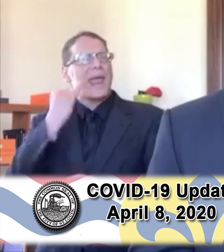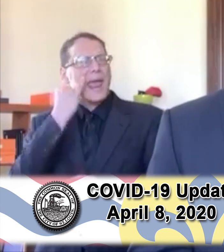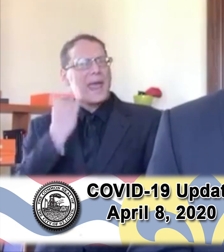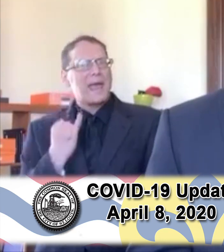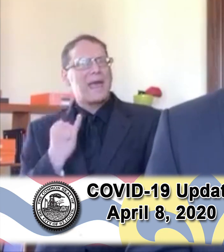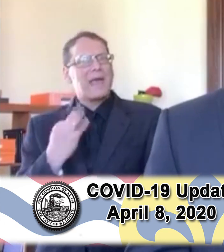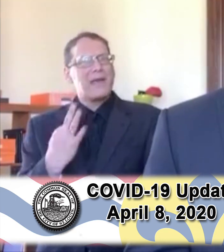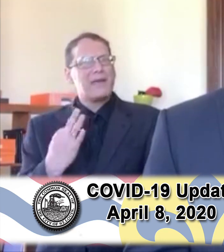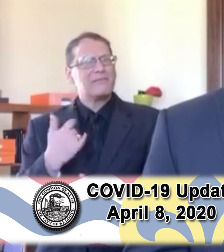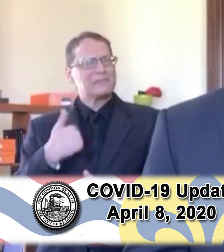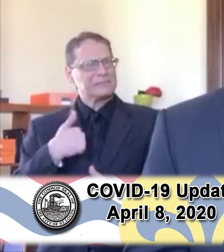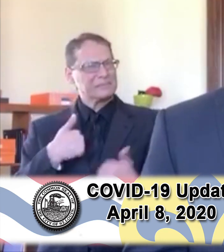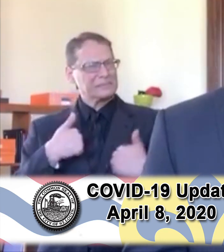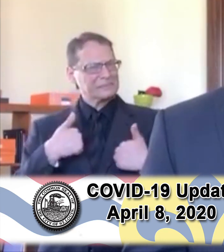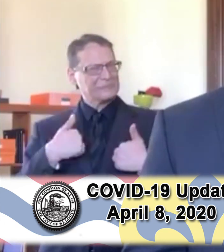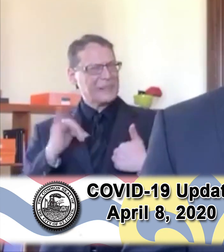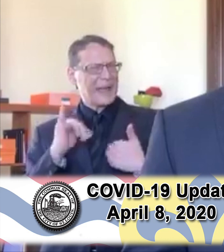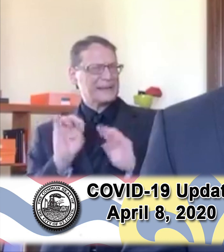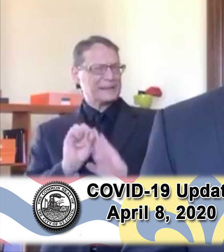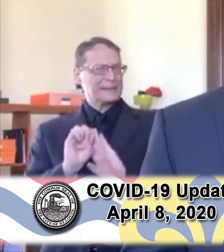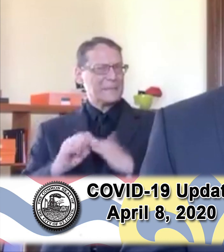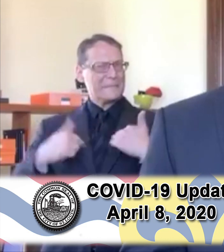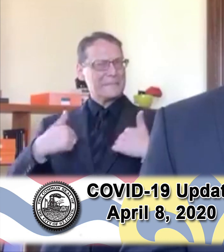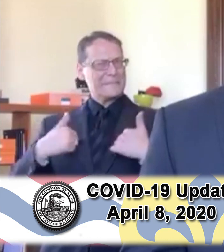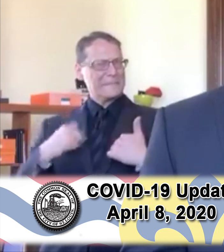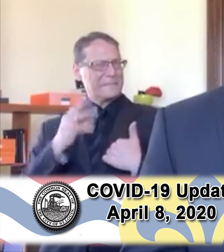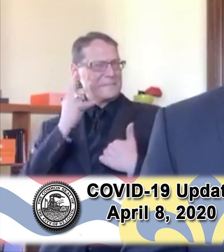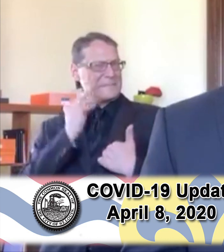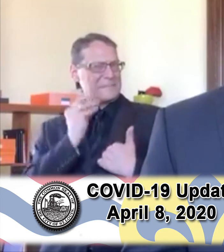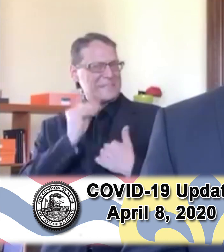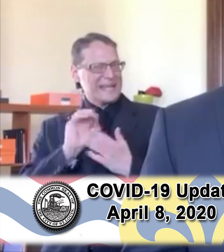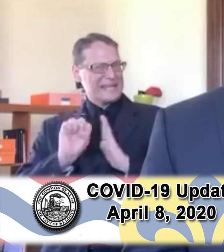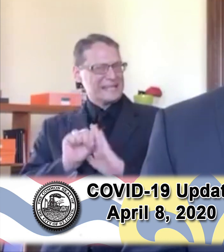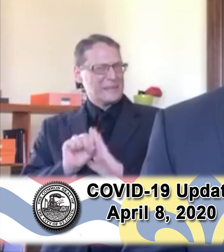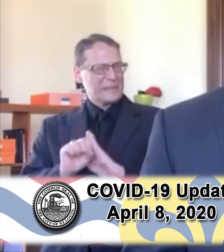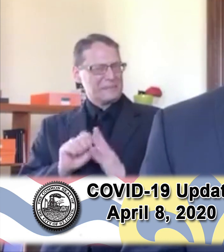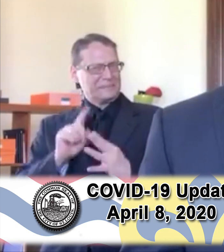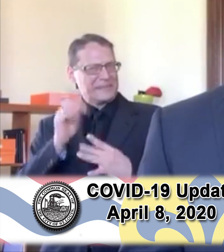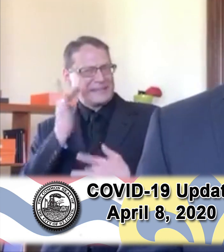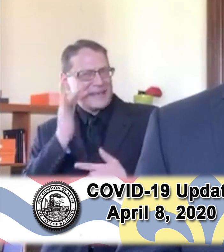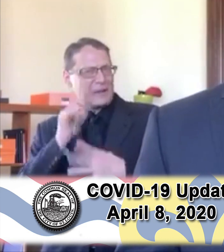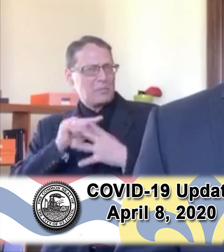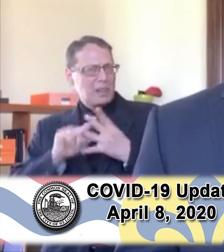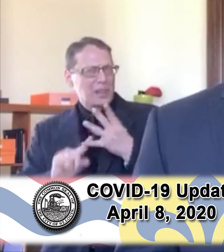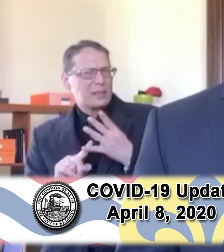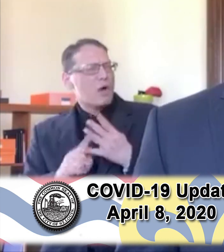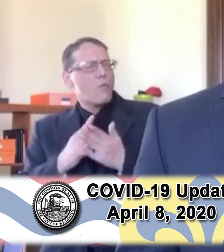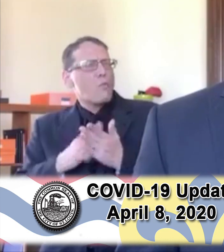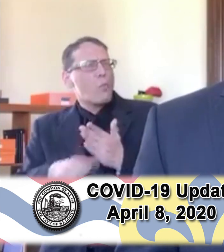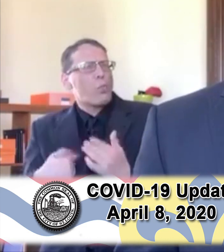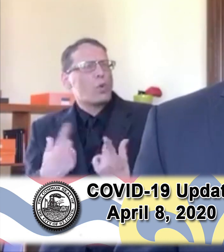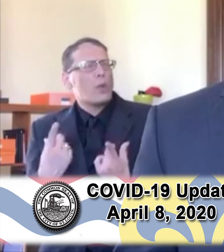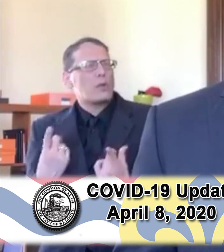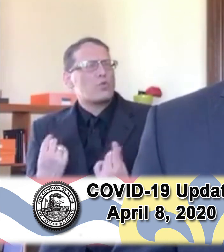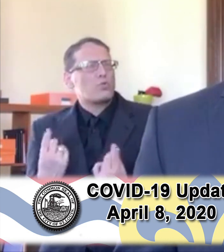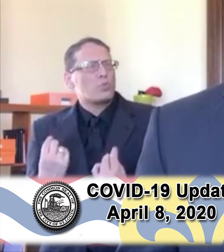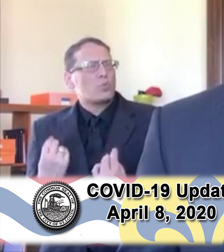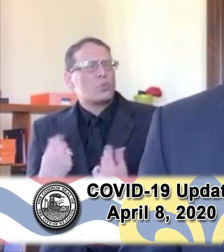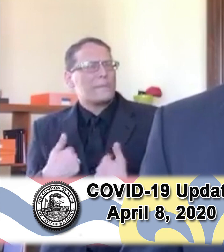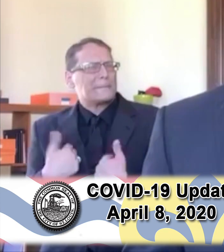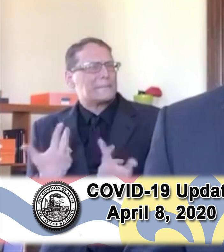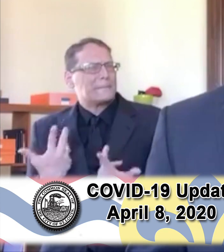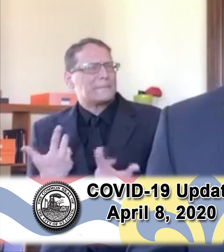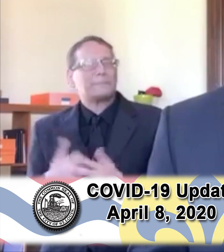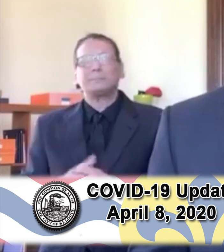they are experiencing some of the symptoms of COVID-19? What steps should those individuals take? Individuals